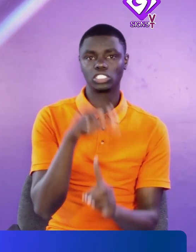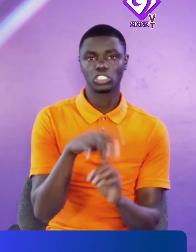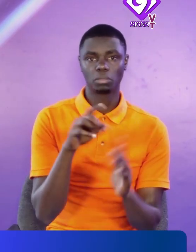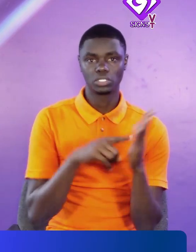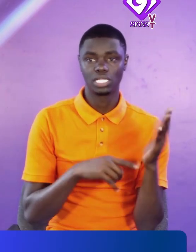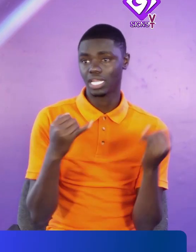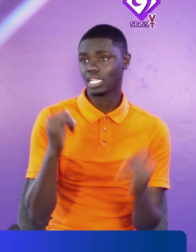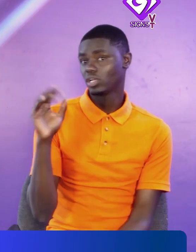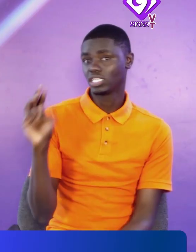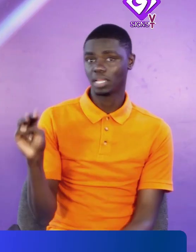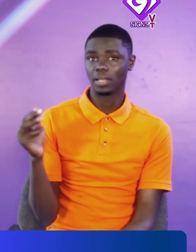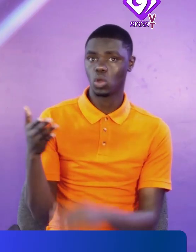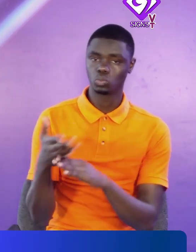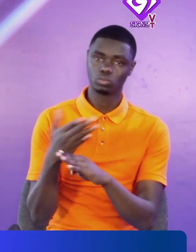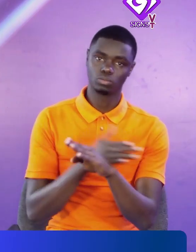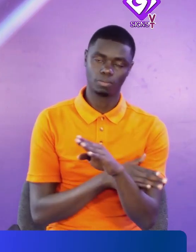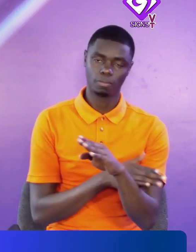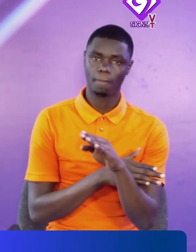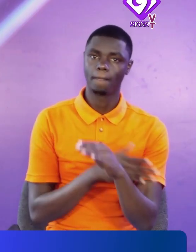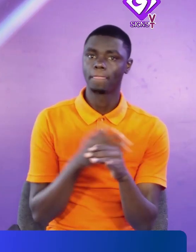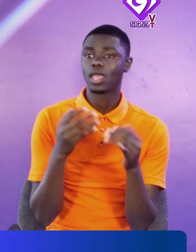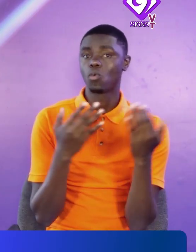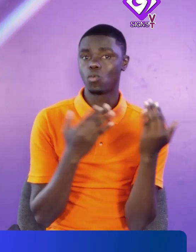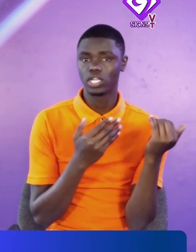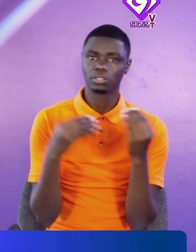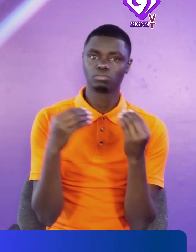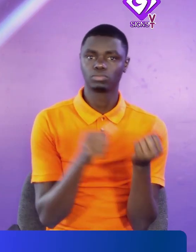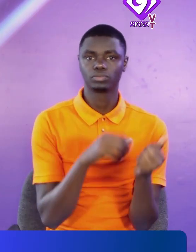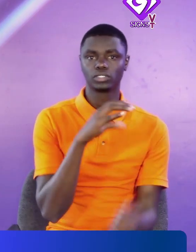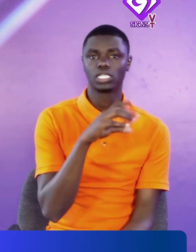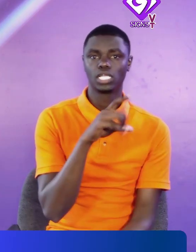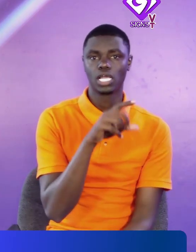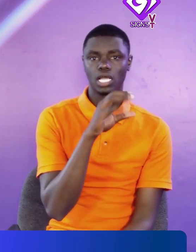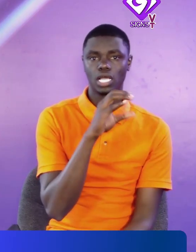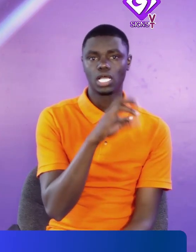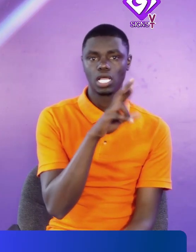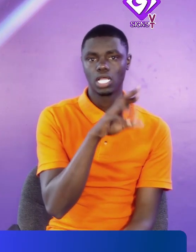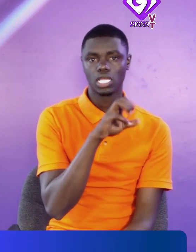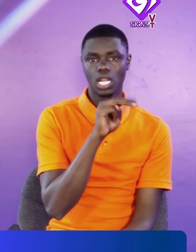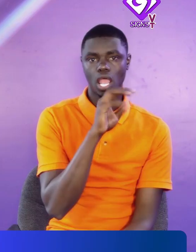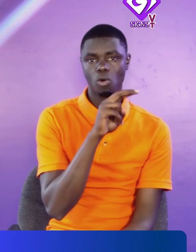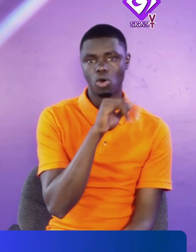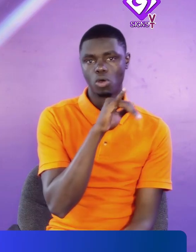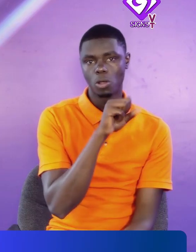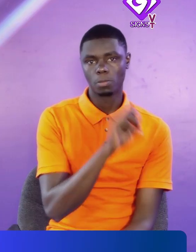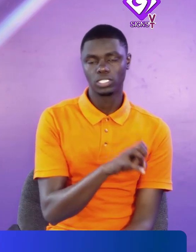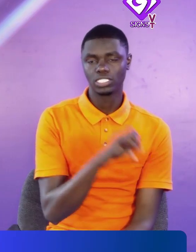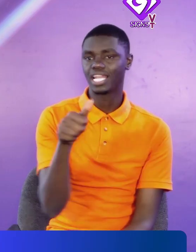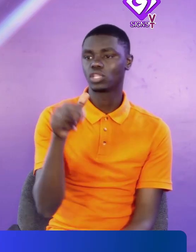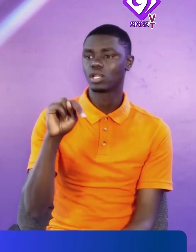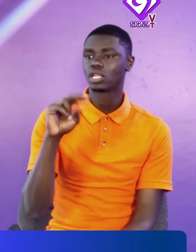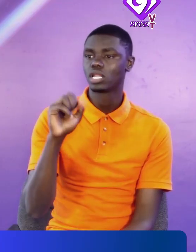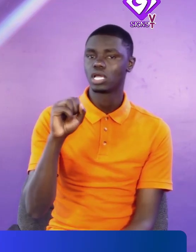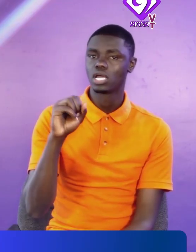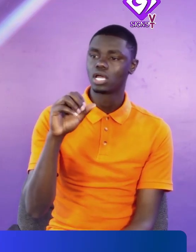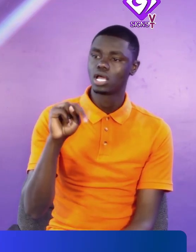form. Na kama wanapata form, tuna expect wapige Cremonese wakiwa home. Game nyingine itakuwa Napoli against Genoa.